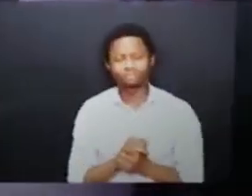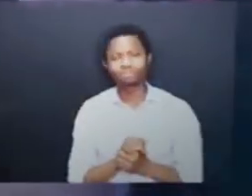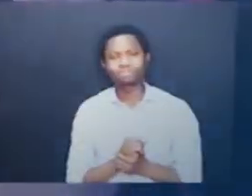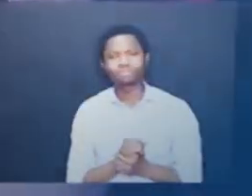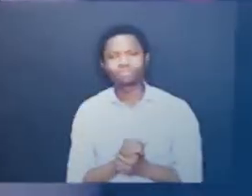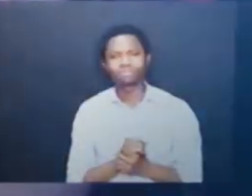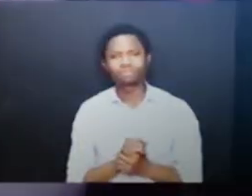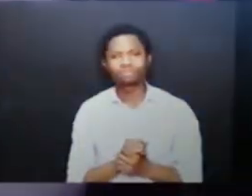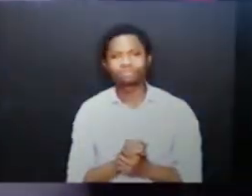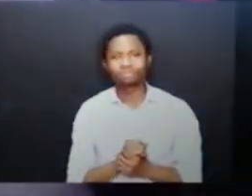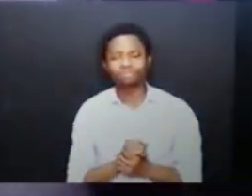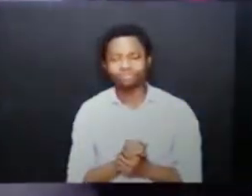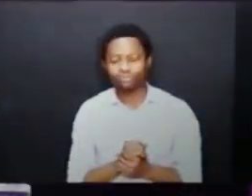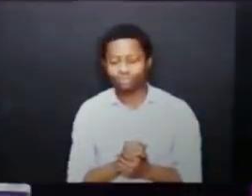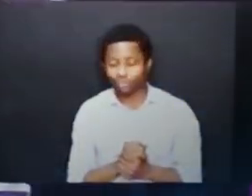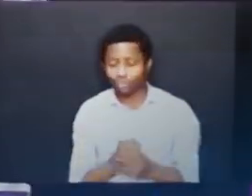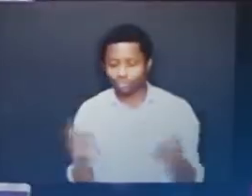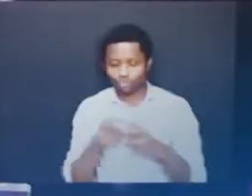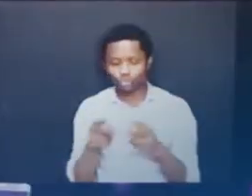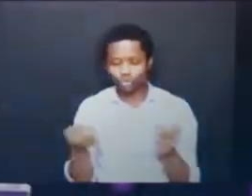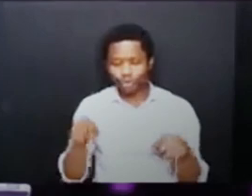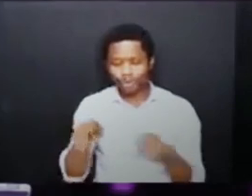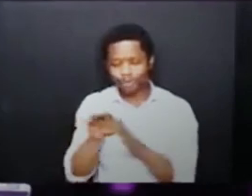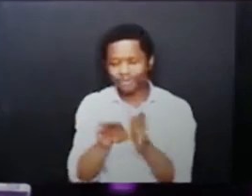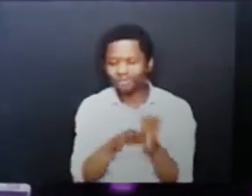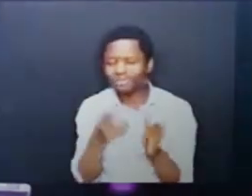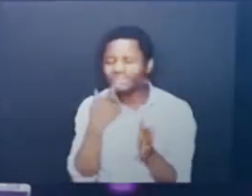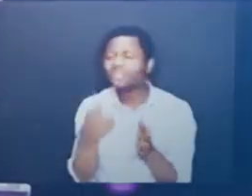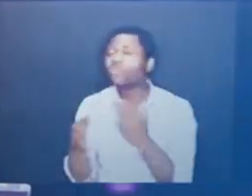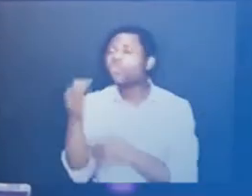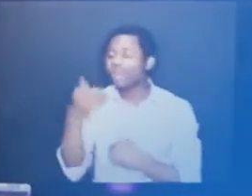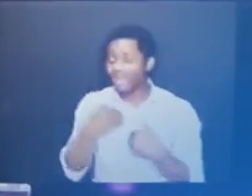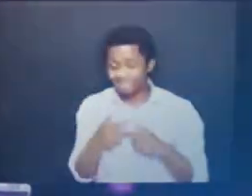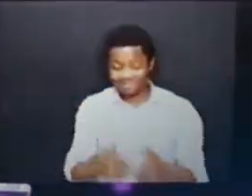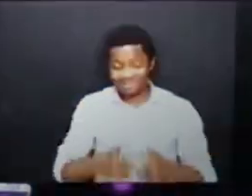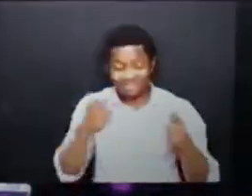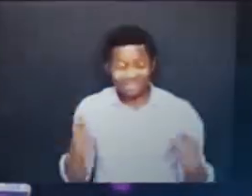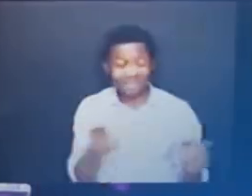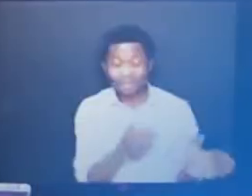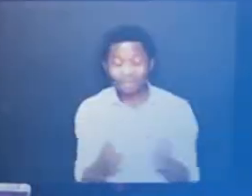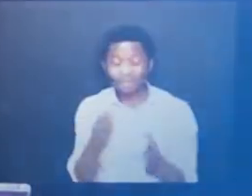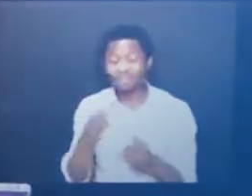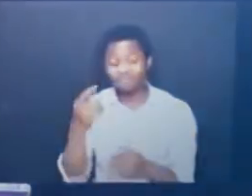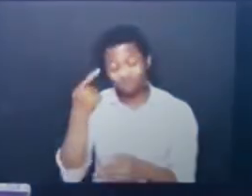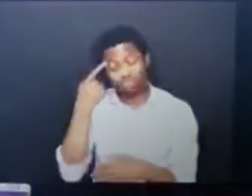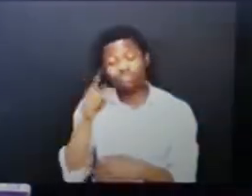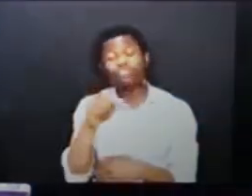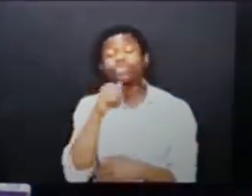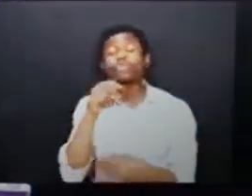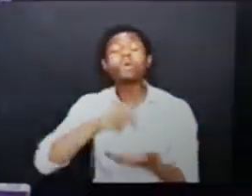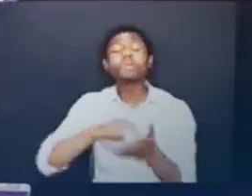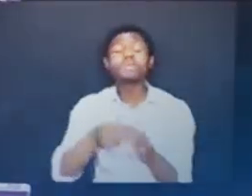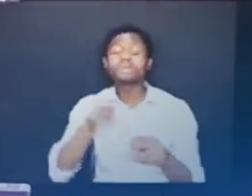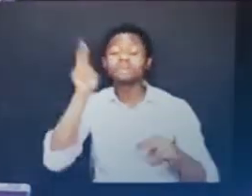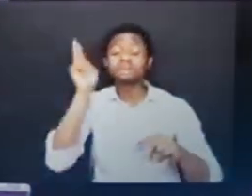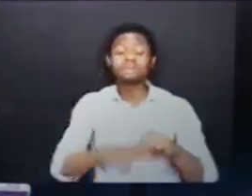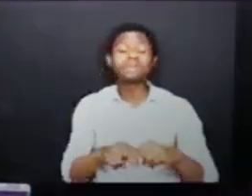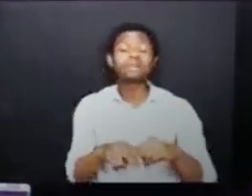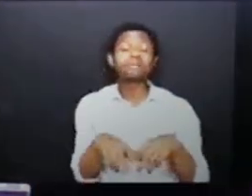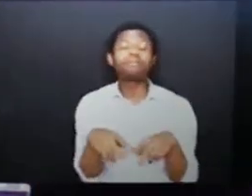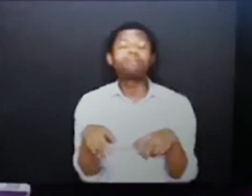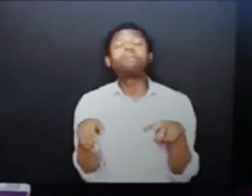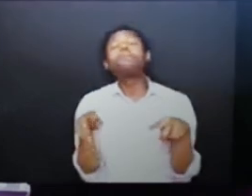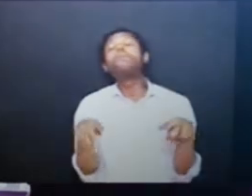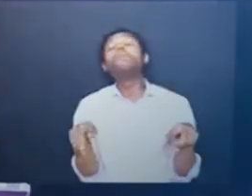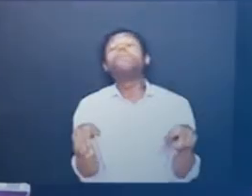hard. So when the Bible says that God has great plans for you, doesn't mean that sit and fold your arms. It is a trust and miss when you are or that